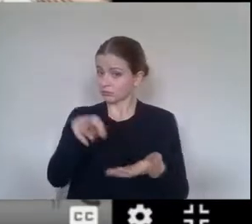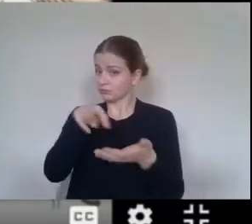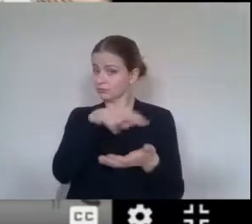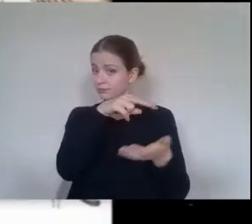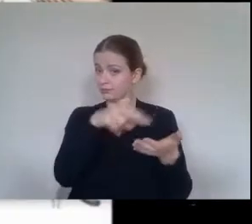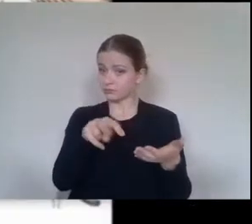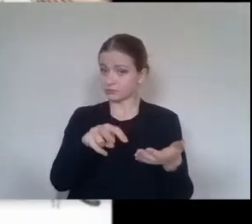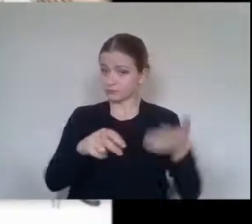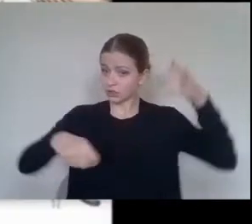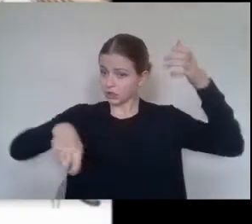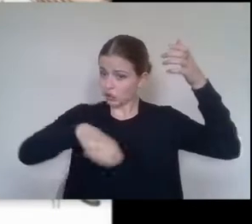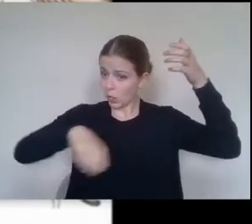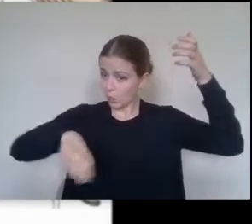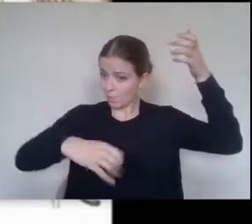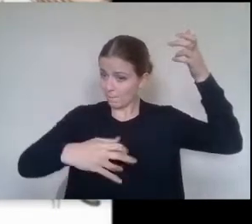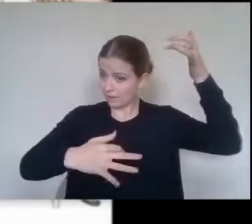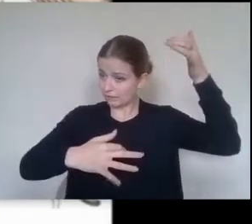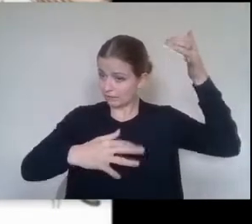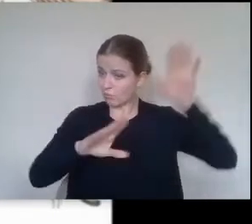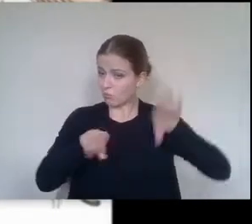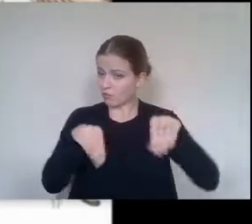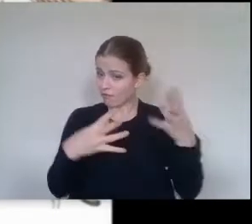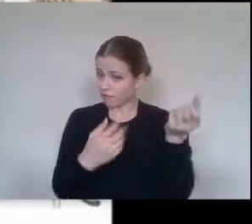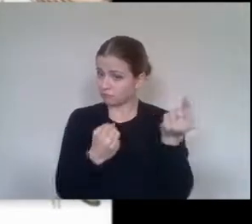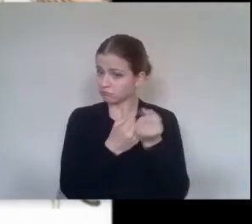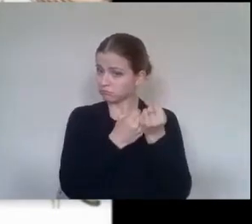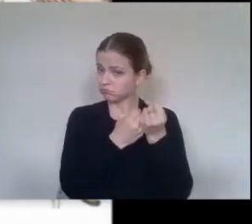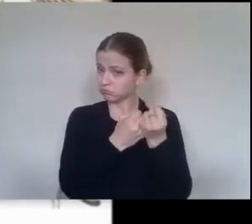The cellos and basses provided accompaniment.